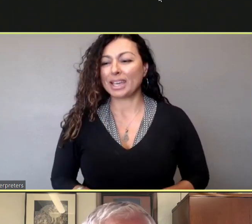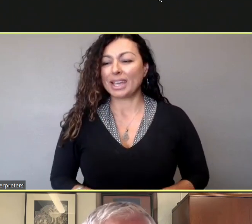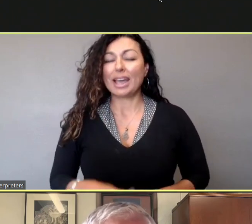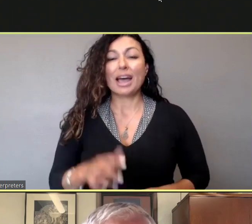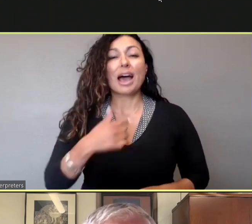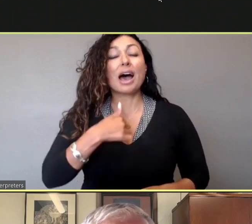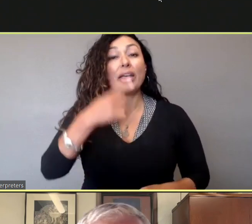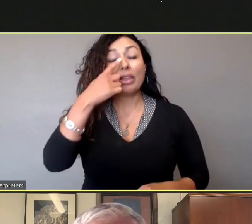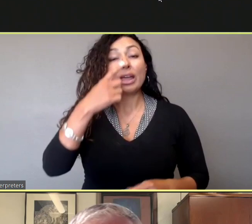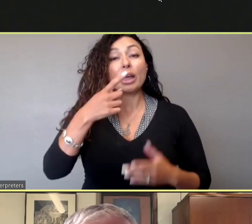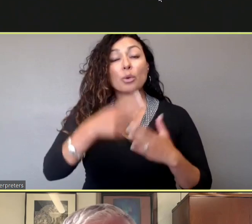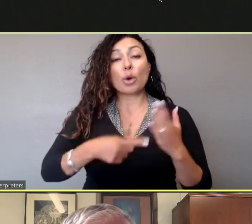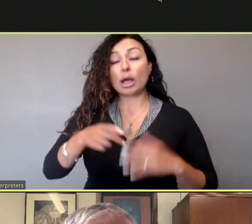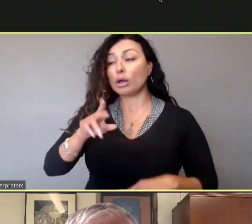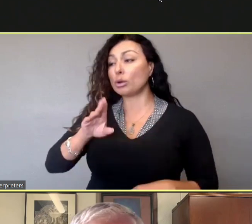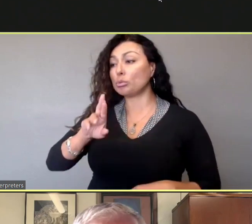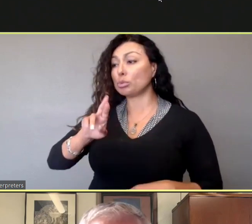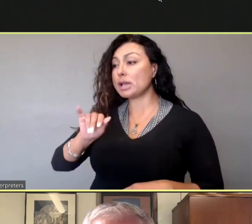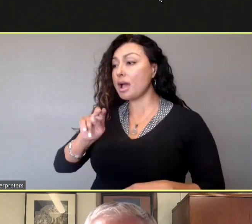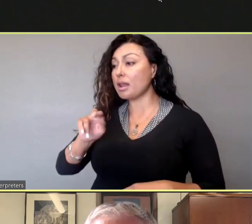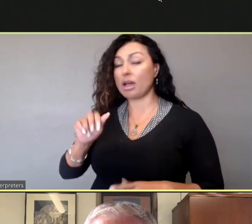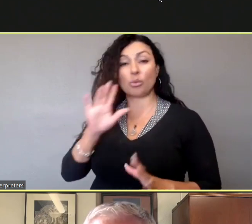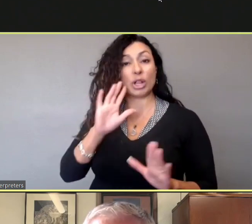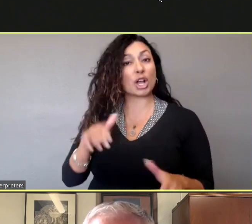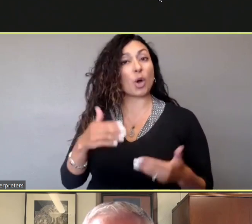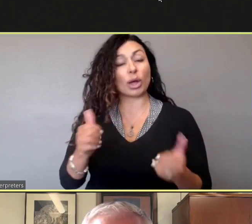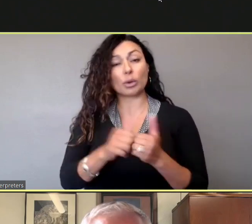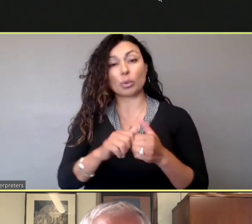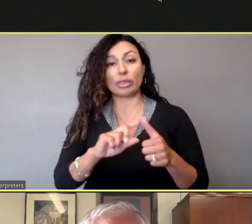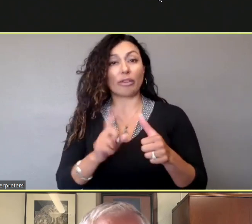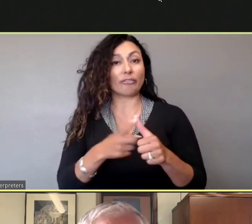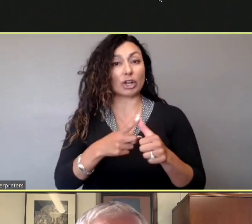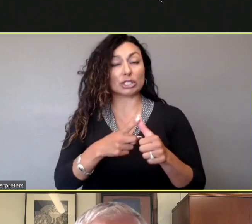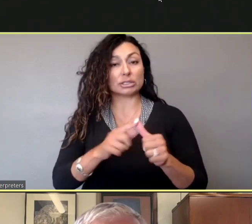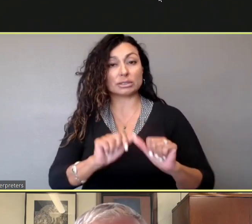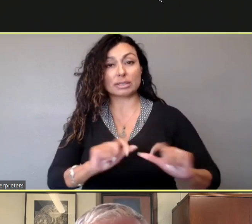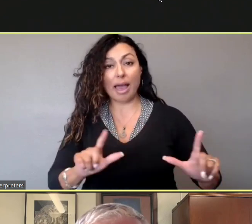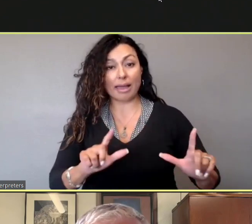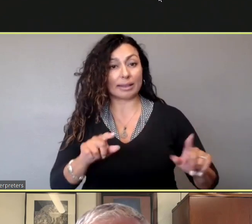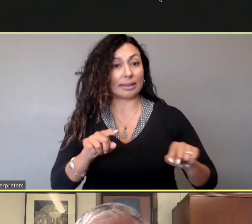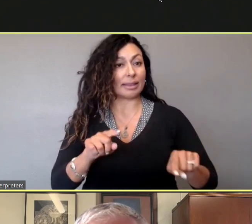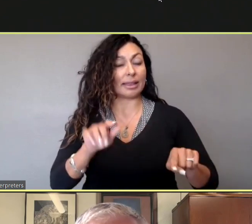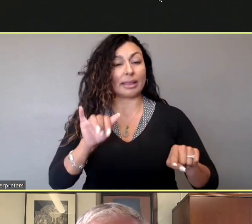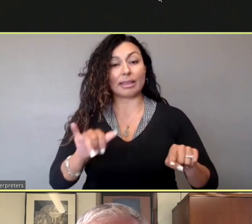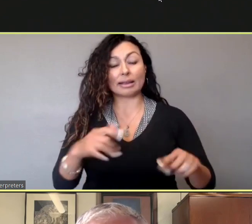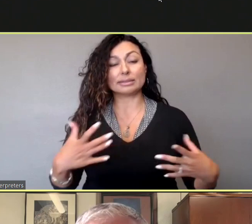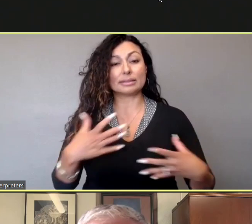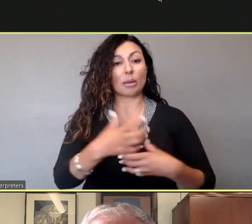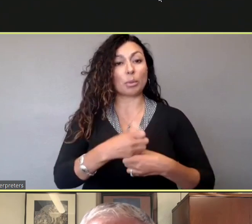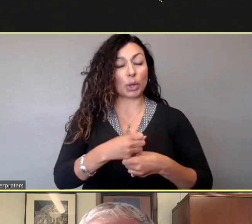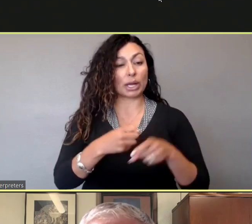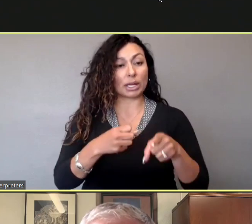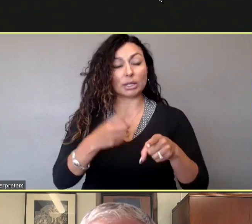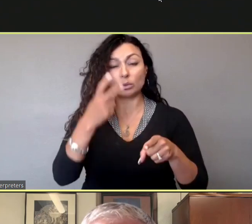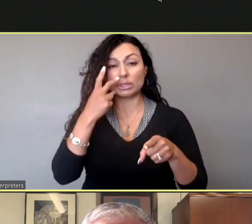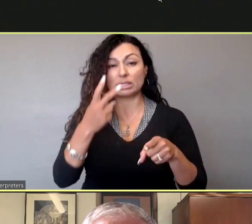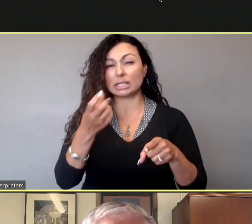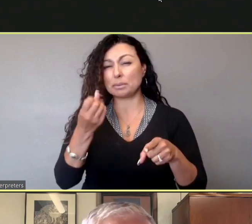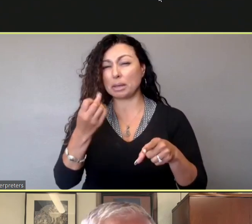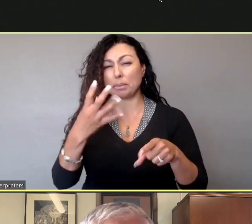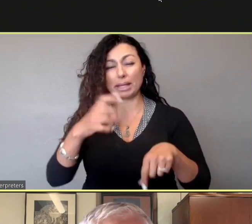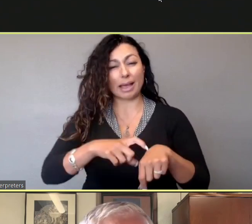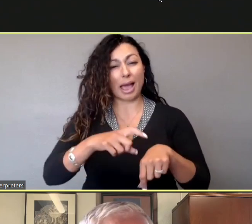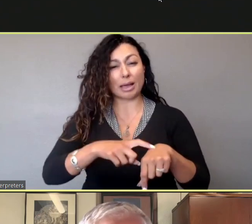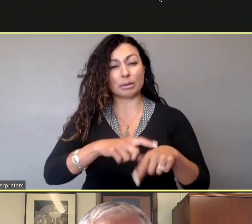think Brianna, we'll just go right on to the first slide. And this is sort of a summary. You've seen this many, many times.